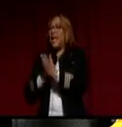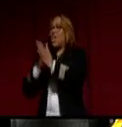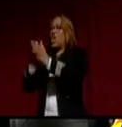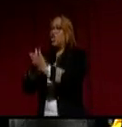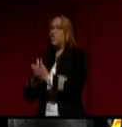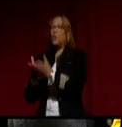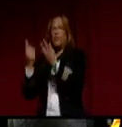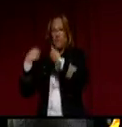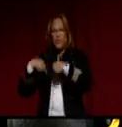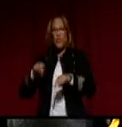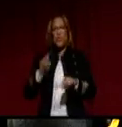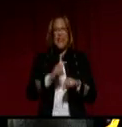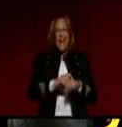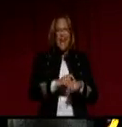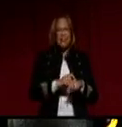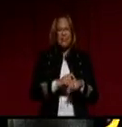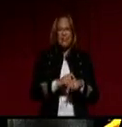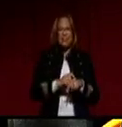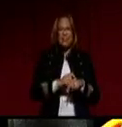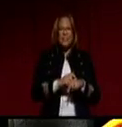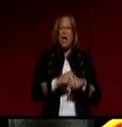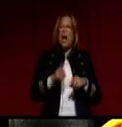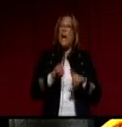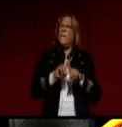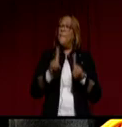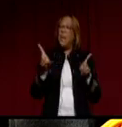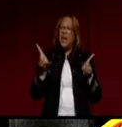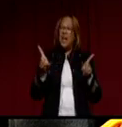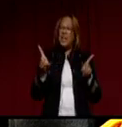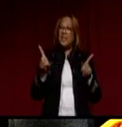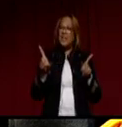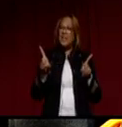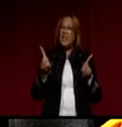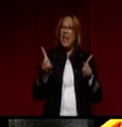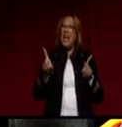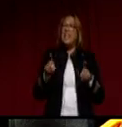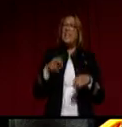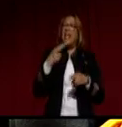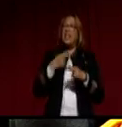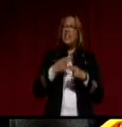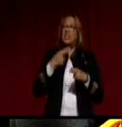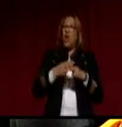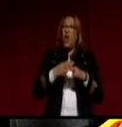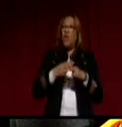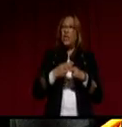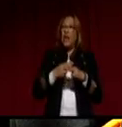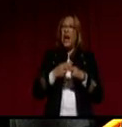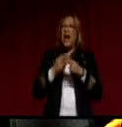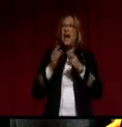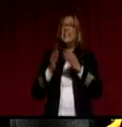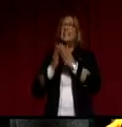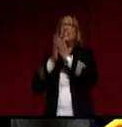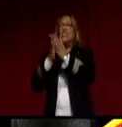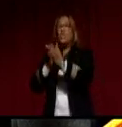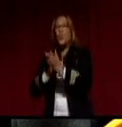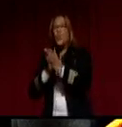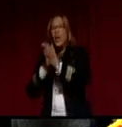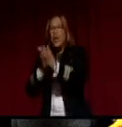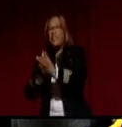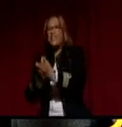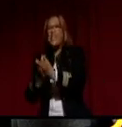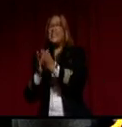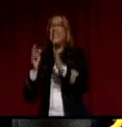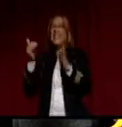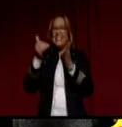time as the waves hit it. Yeah. But that is called a genetic drift, where the virus changes slowly